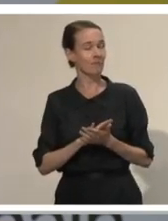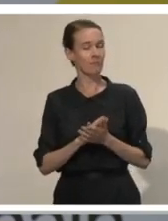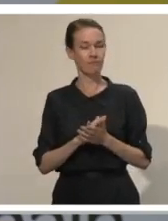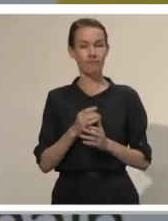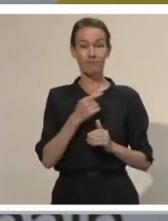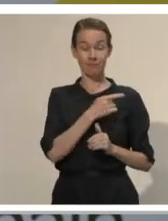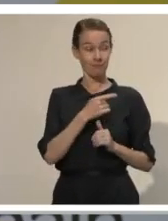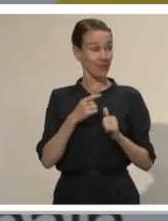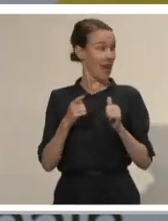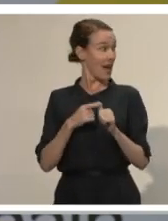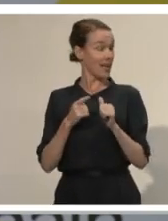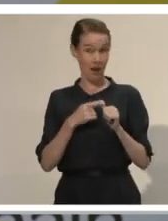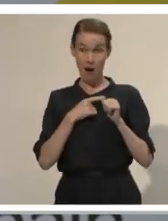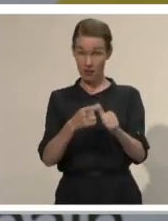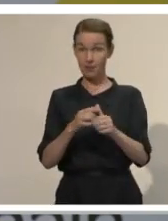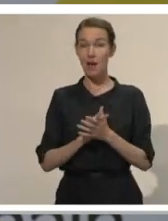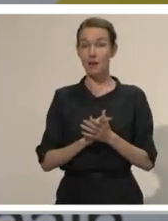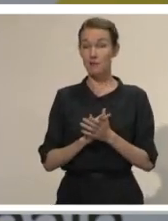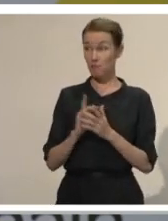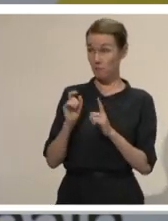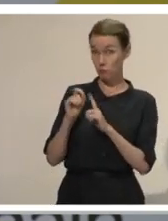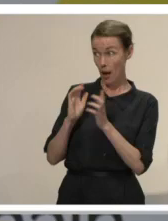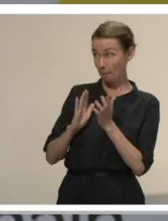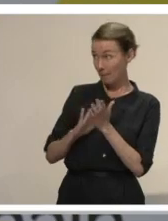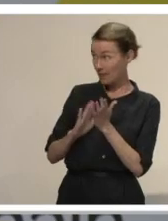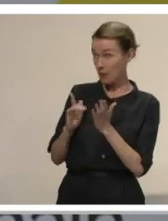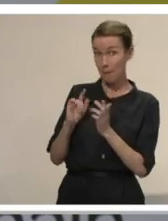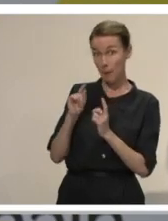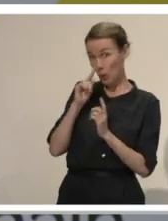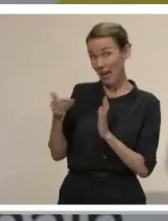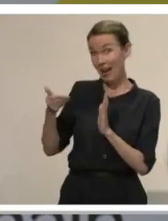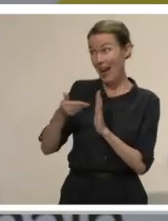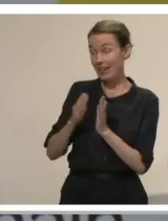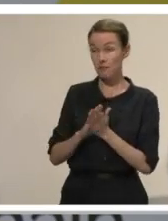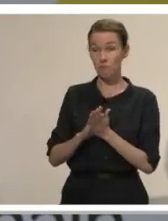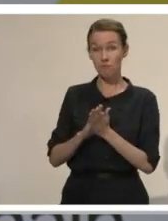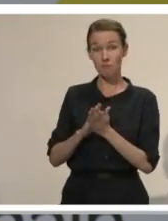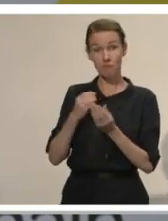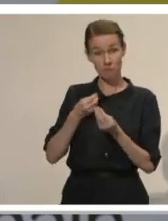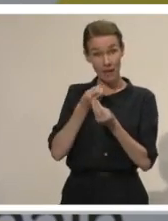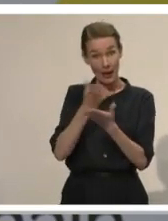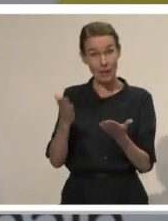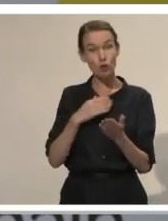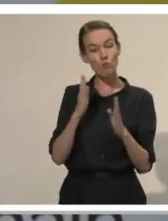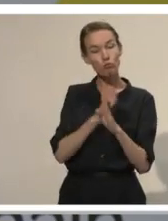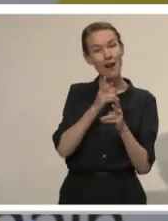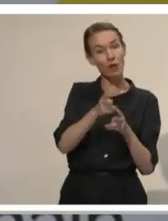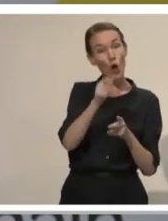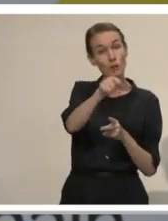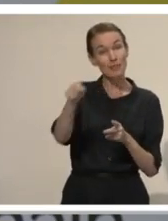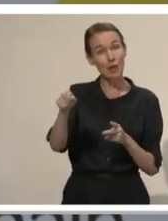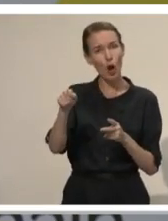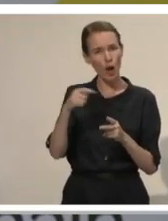I know Cabinet has looked at, we certainly have been having active discussions with private hospitals, because